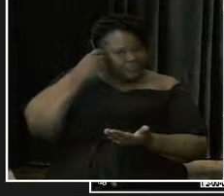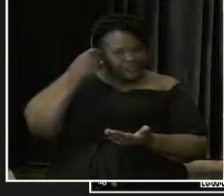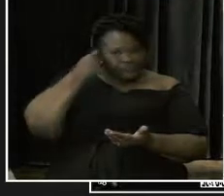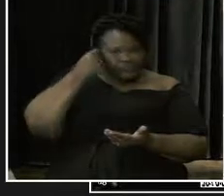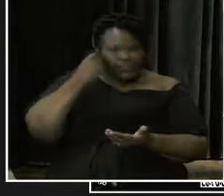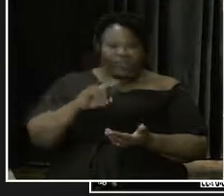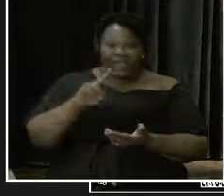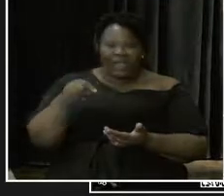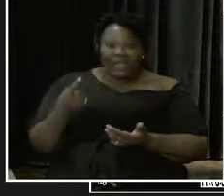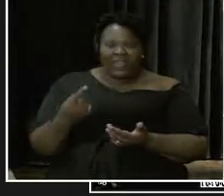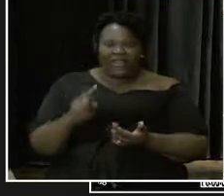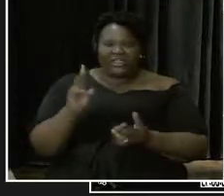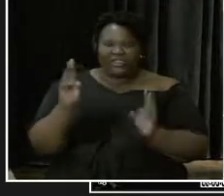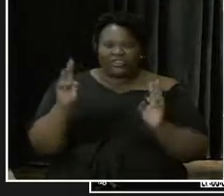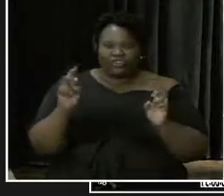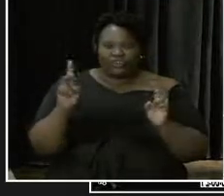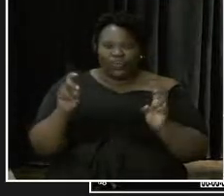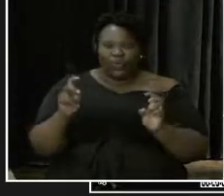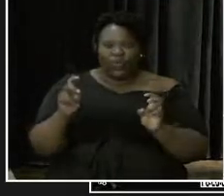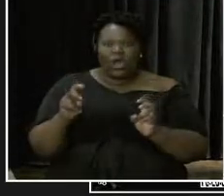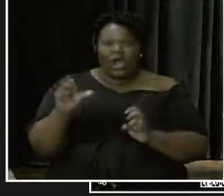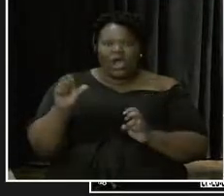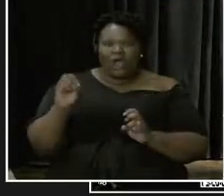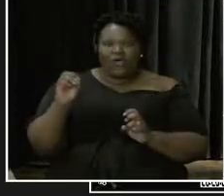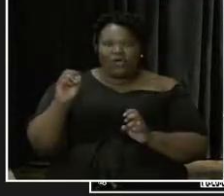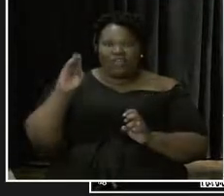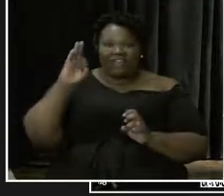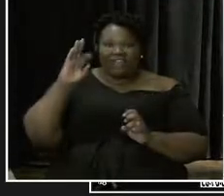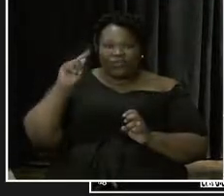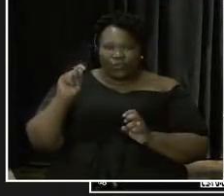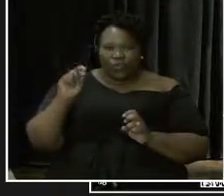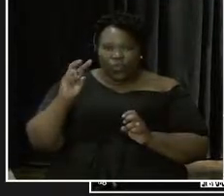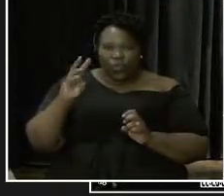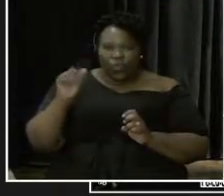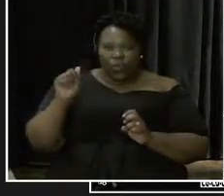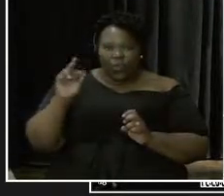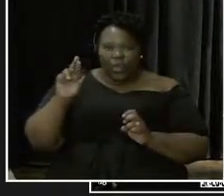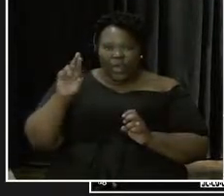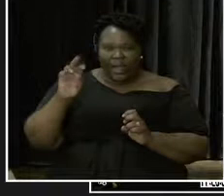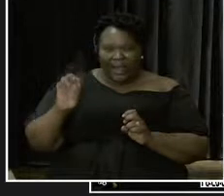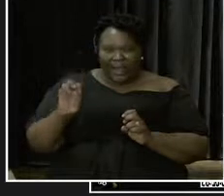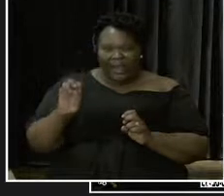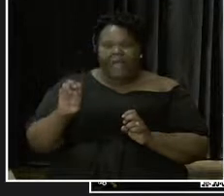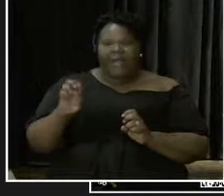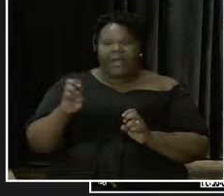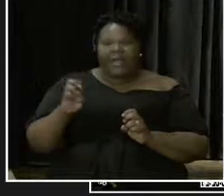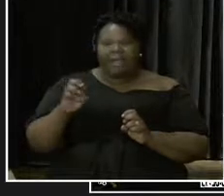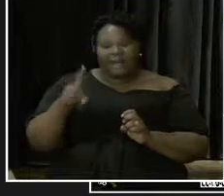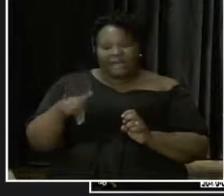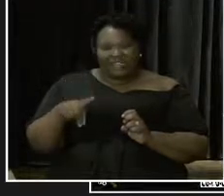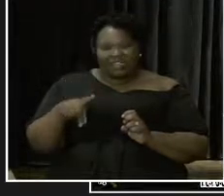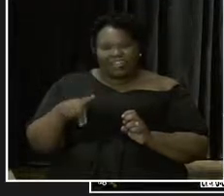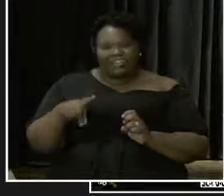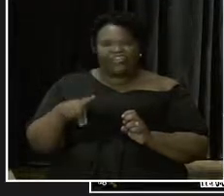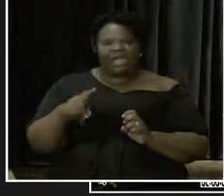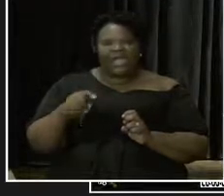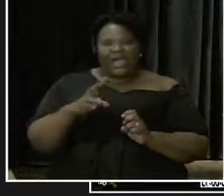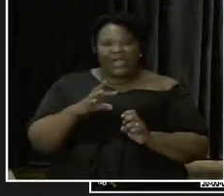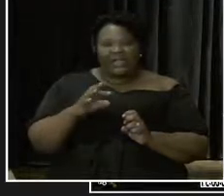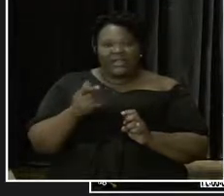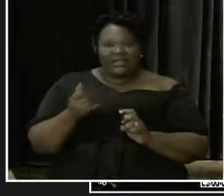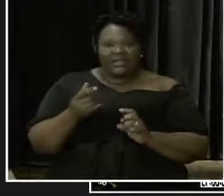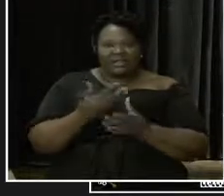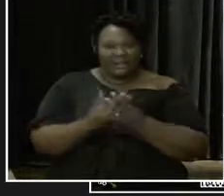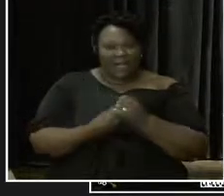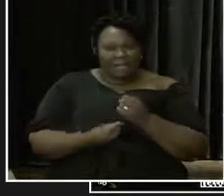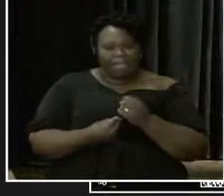are software packages so that they can be able to trace and all those kinds. These are issues that appeared in the report and there's an amount